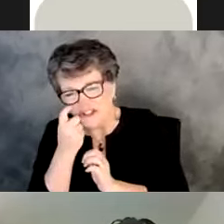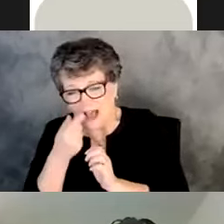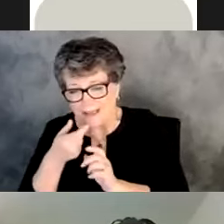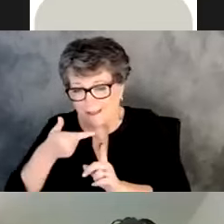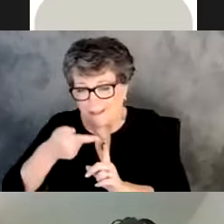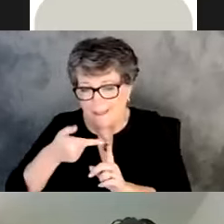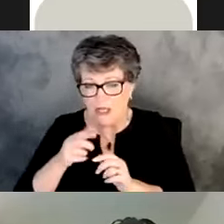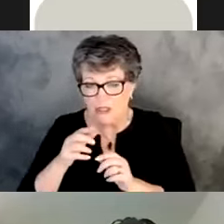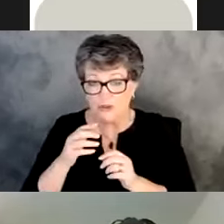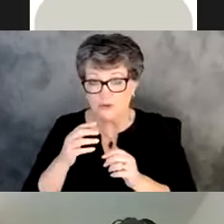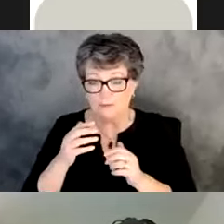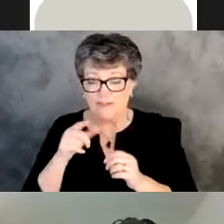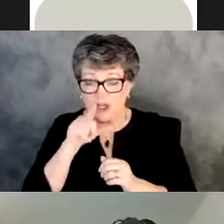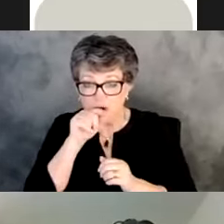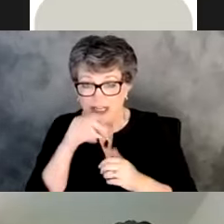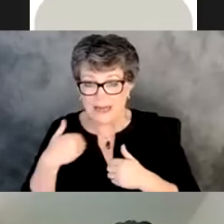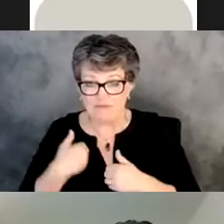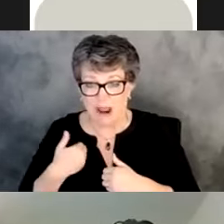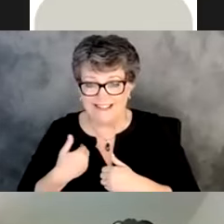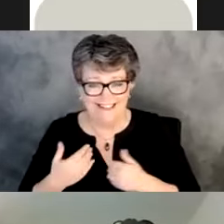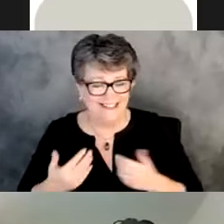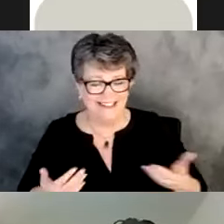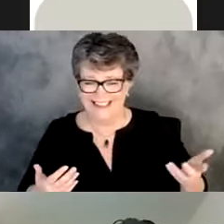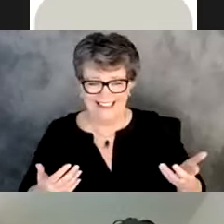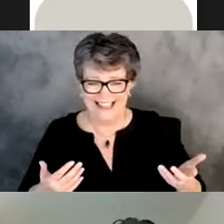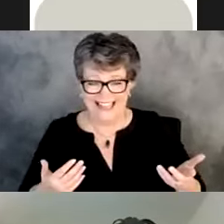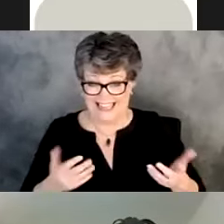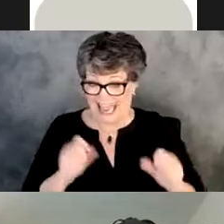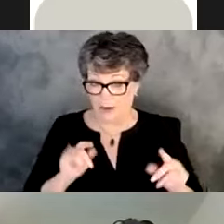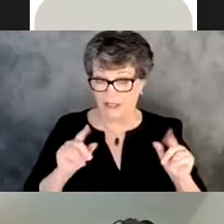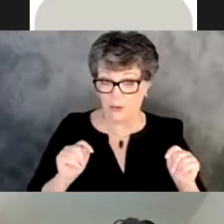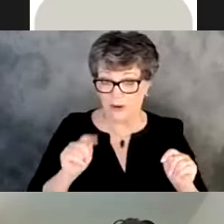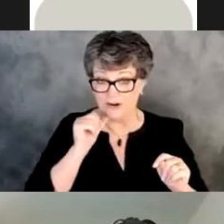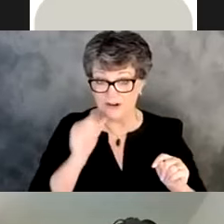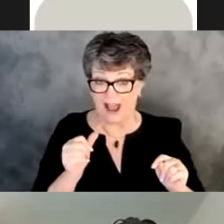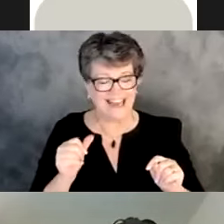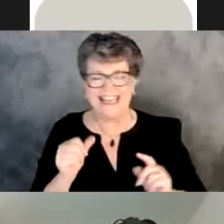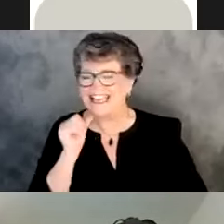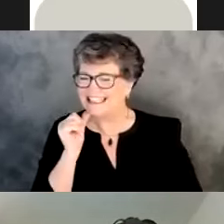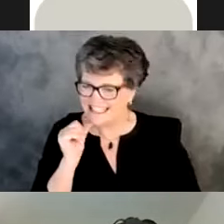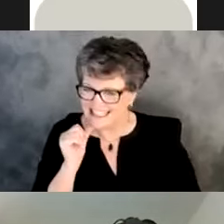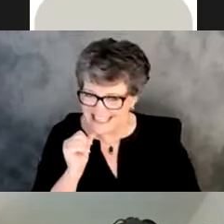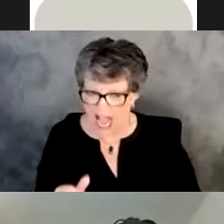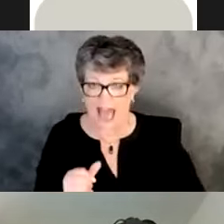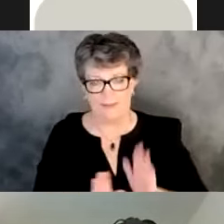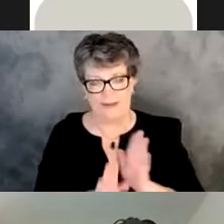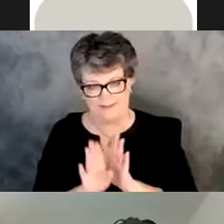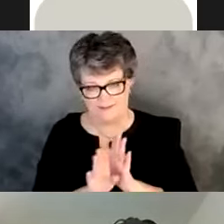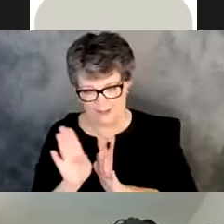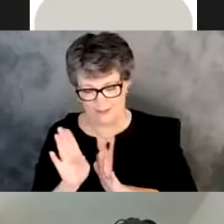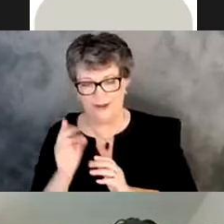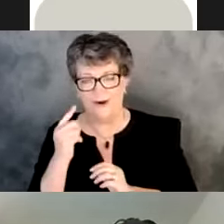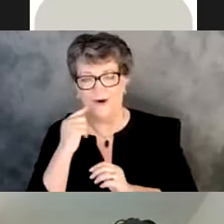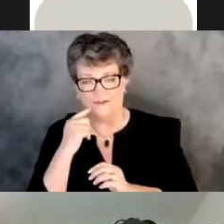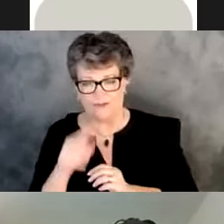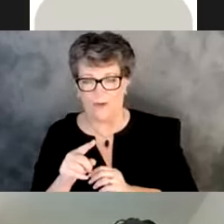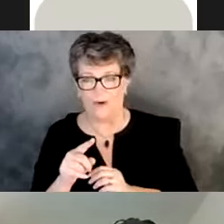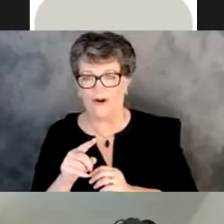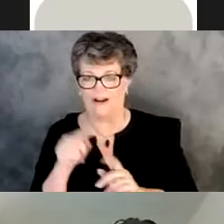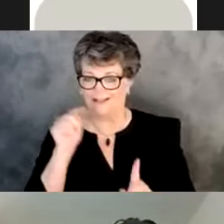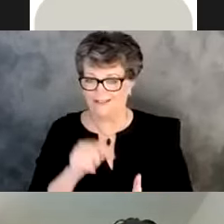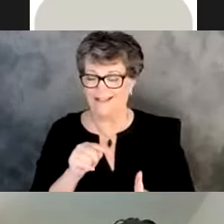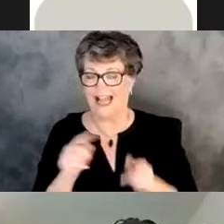into chicken breasts. They have no idea whether or not they can do anything. It has not been developed for the purposes